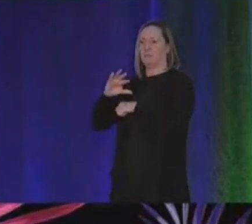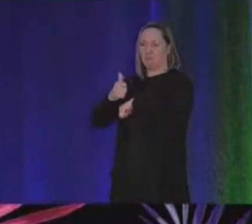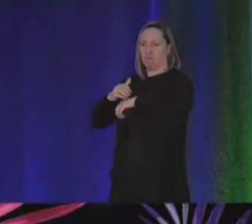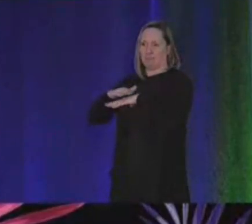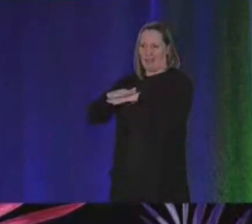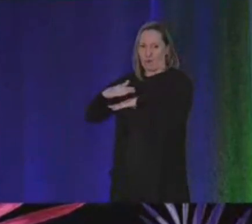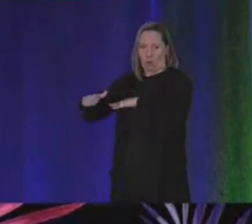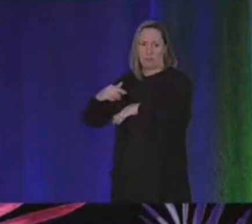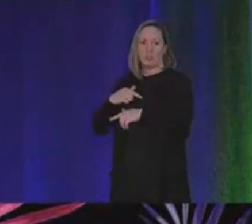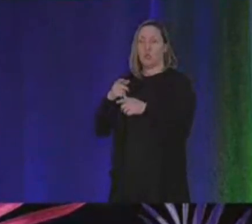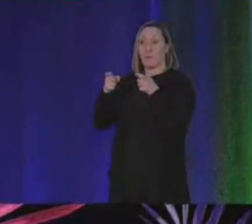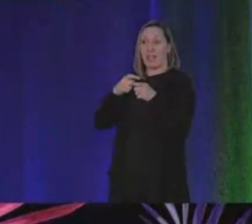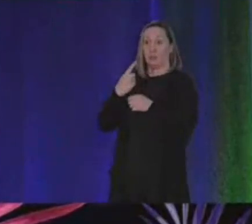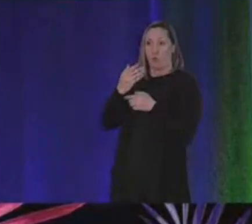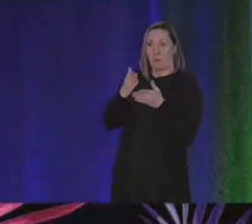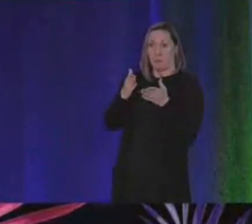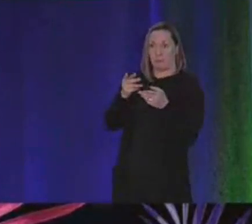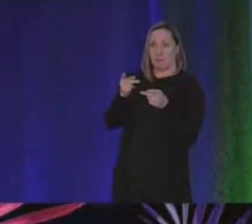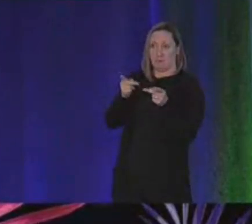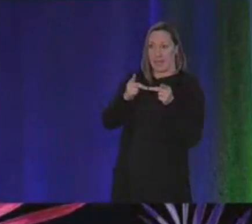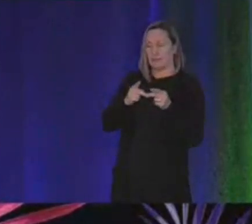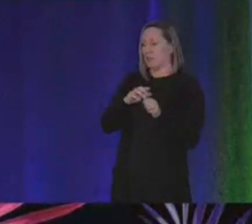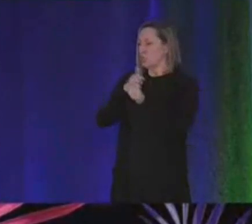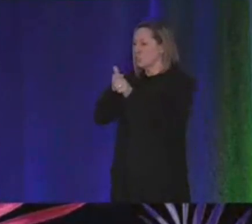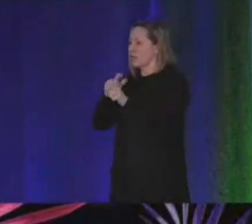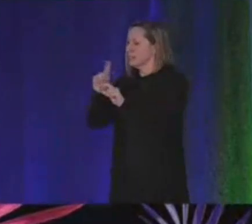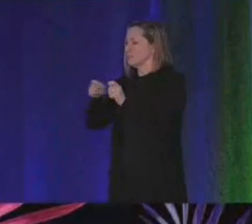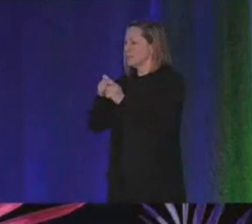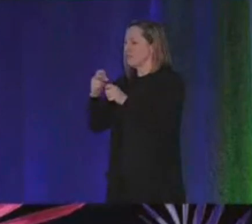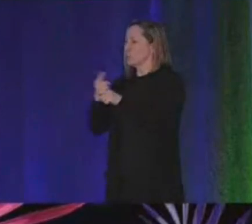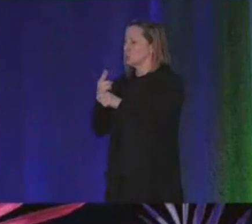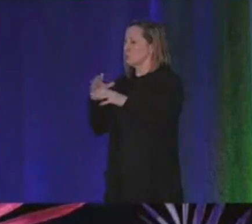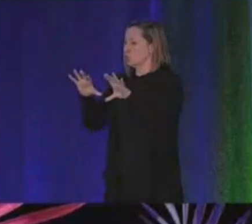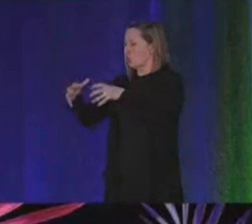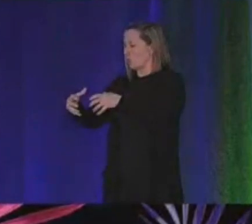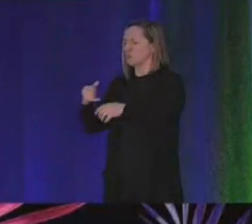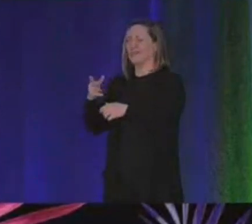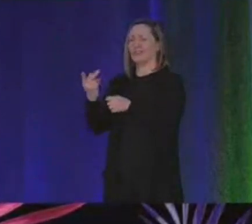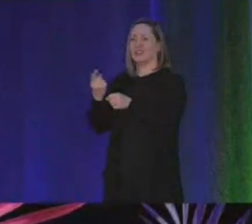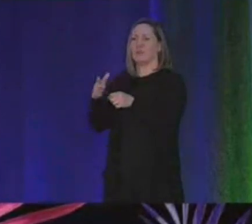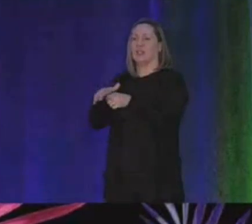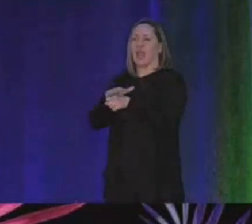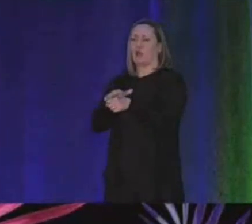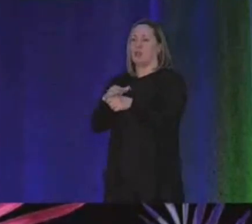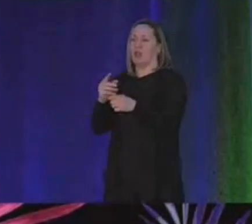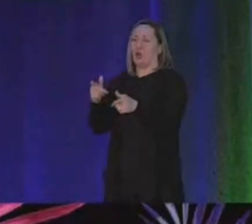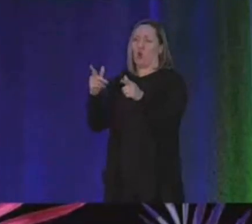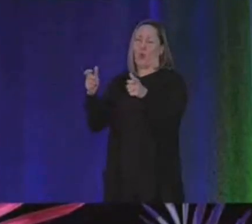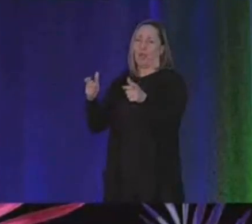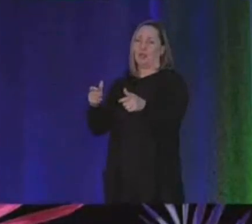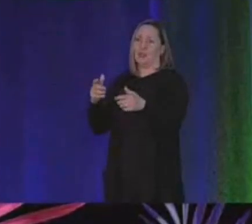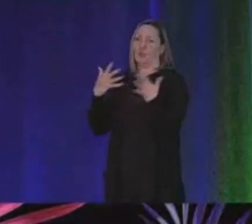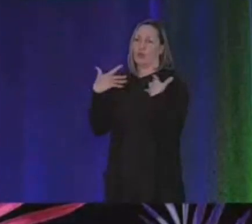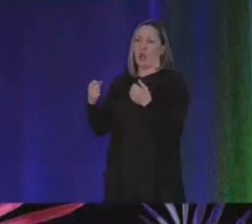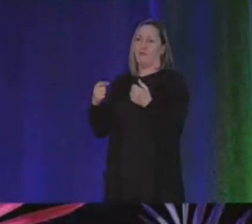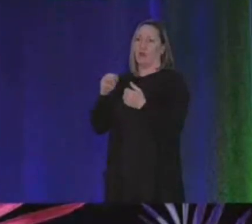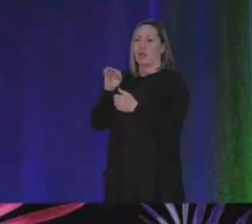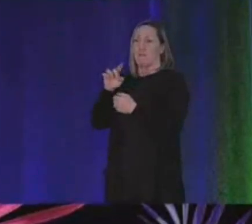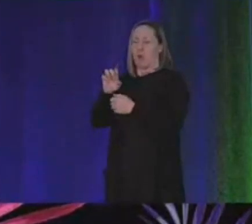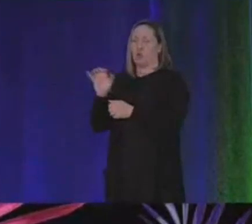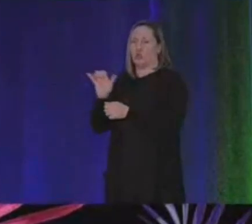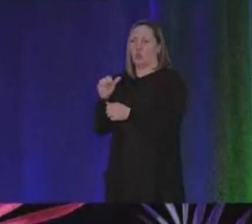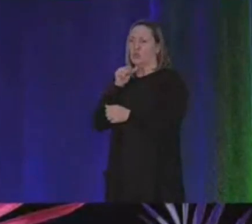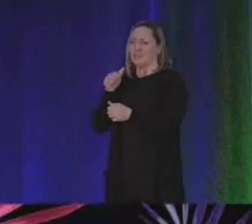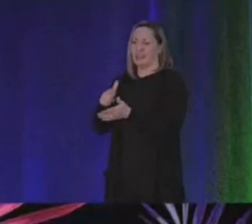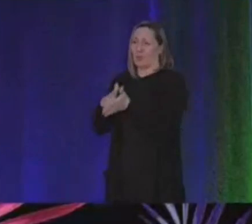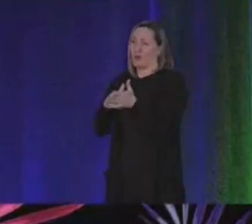place and targeting specific user groups, or like if there's any errors, there's a quick recovery mode too. And the best thing is it doesn't